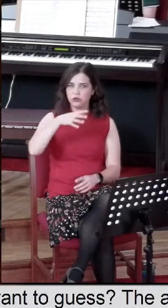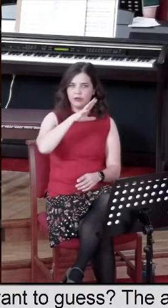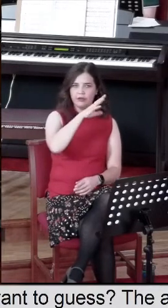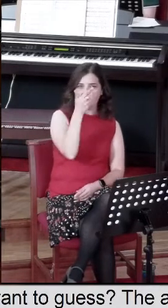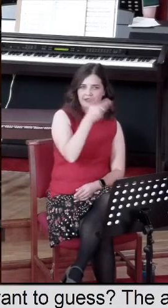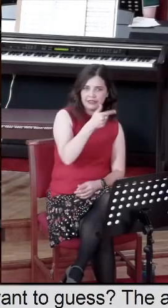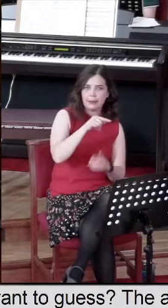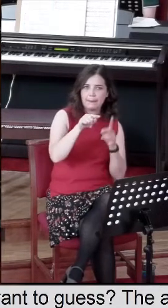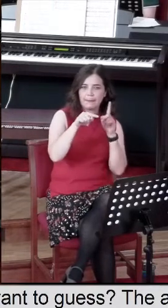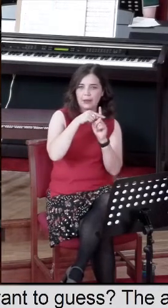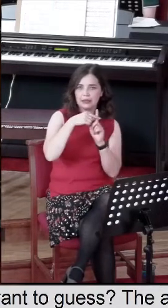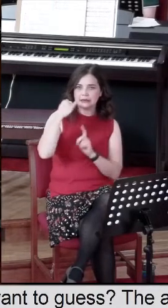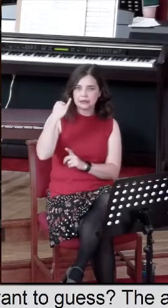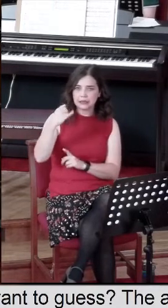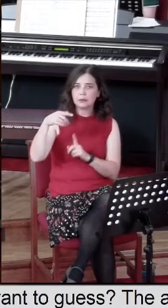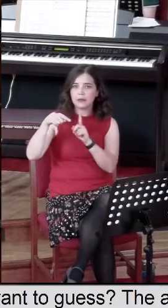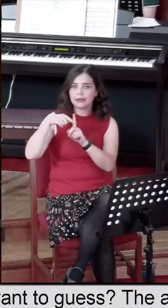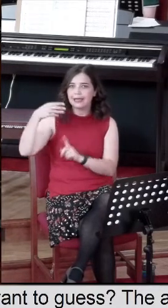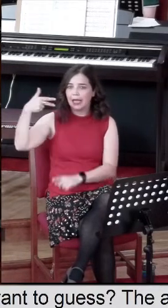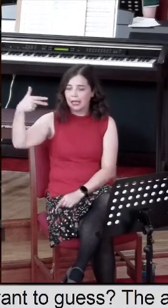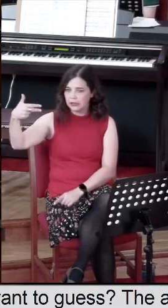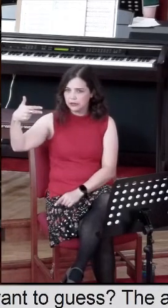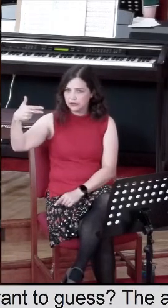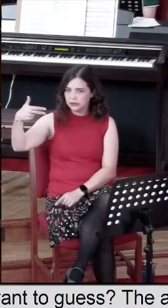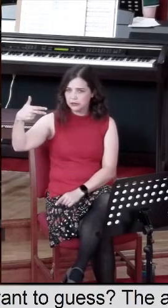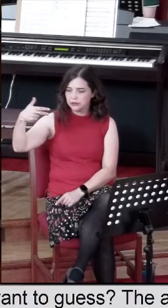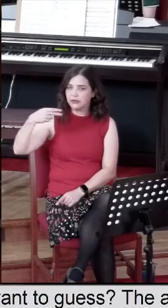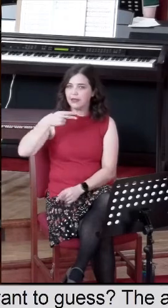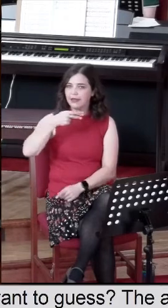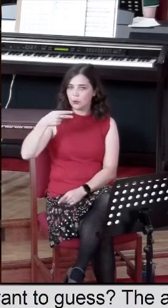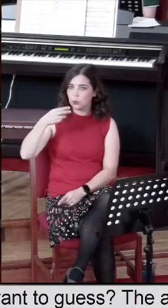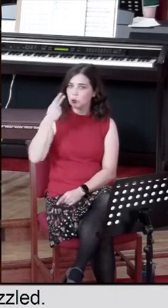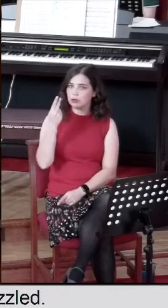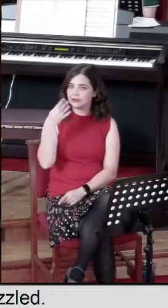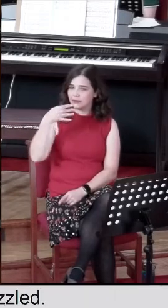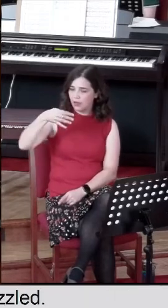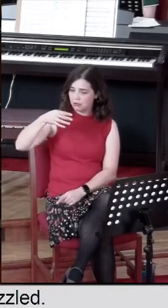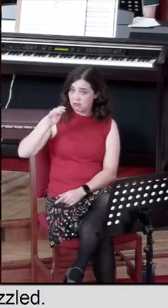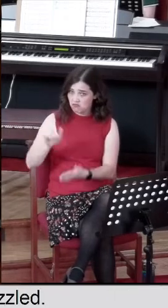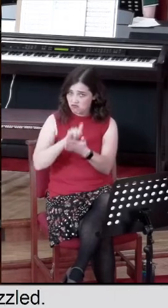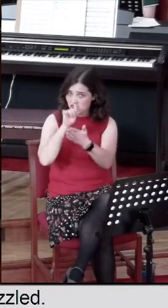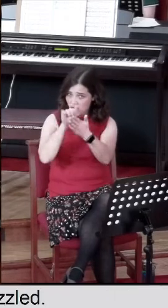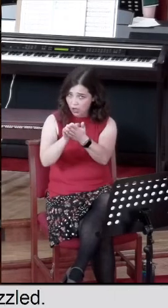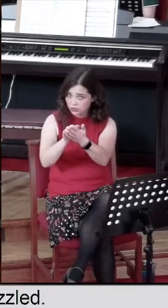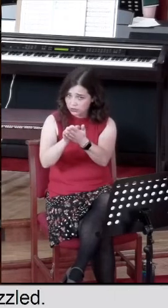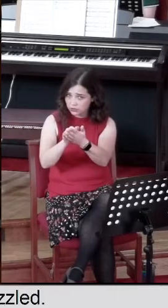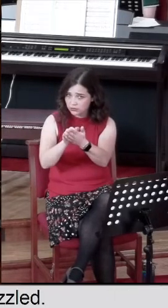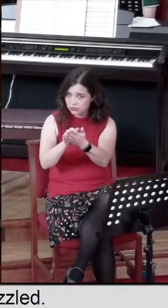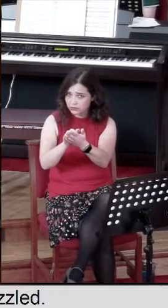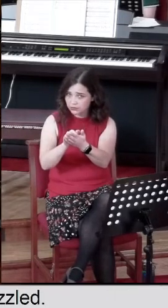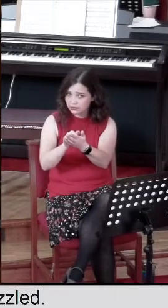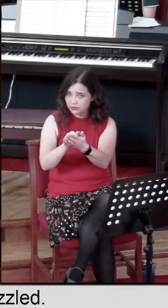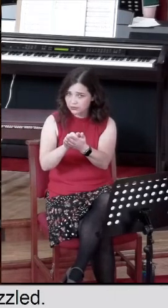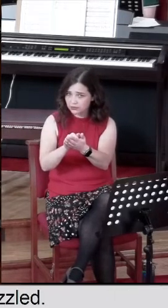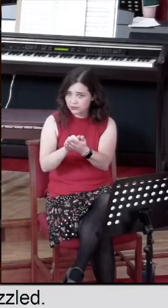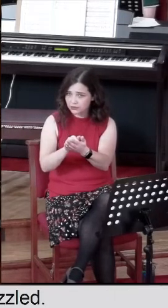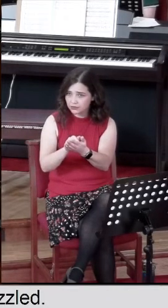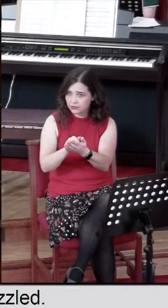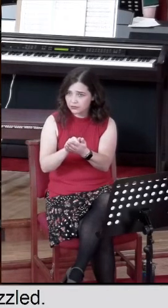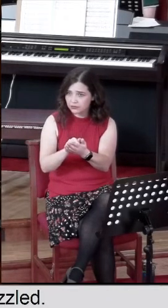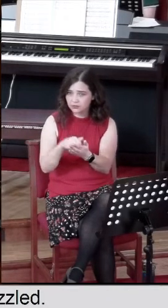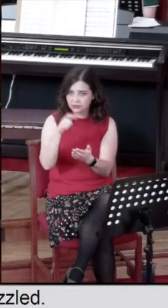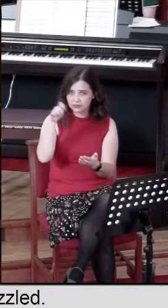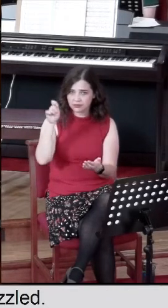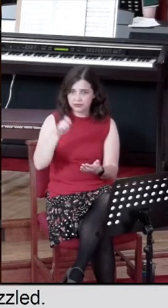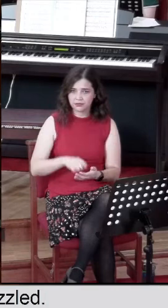8 equals 29. Turn right round so everybody can see. Right, is that right? Shall we give that a